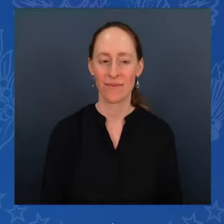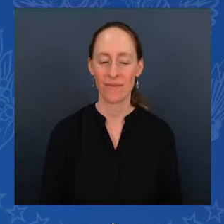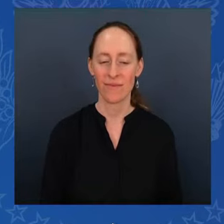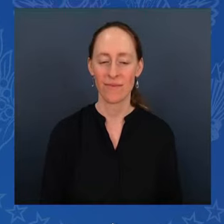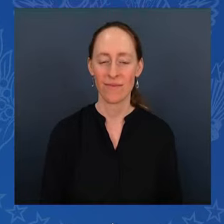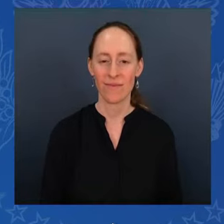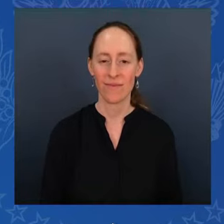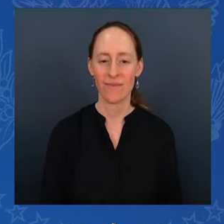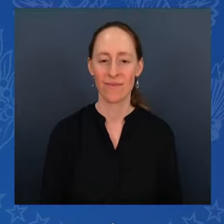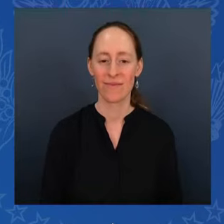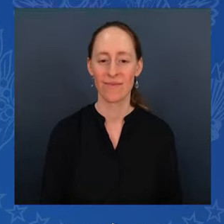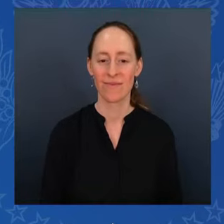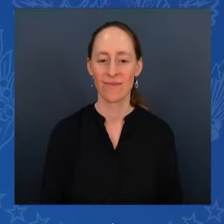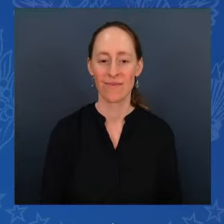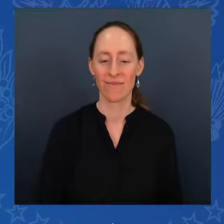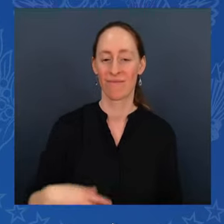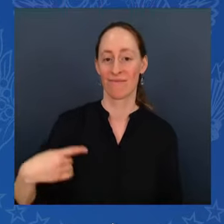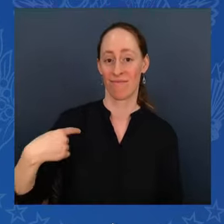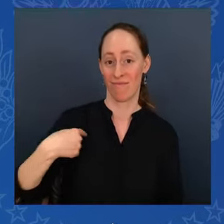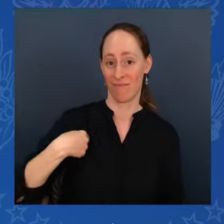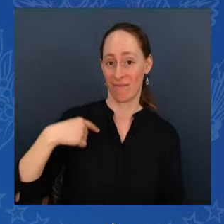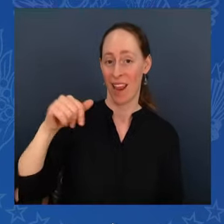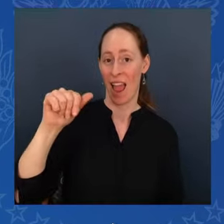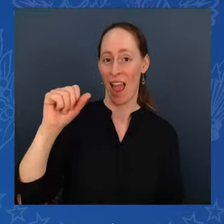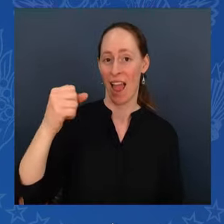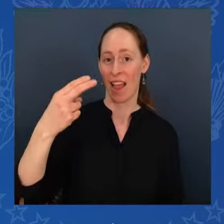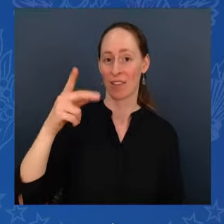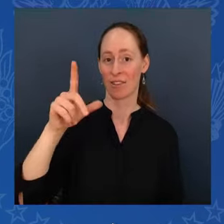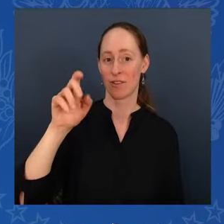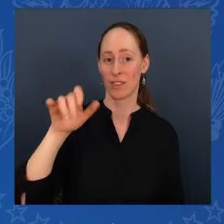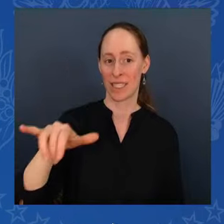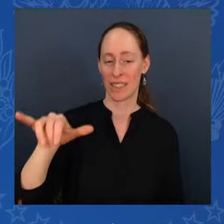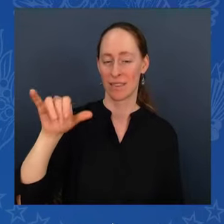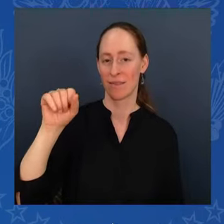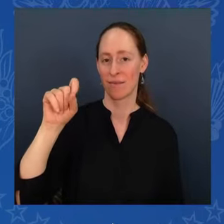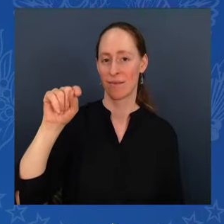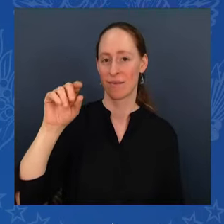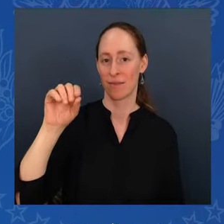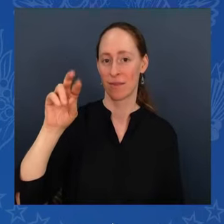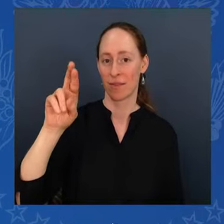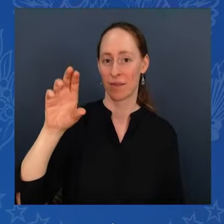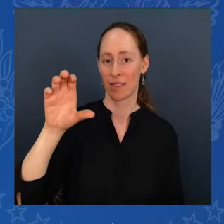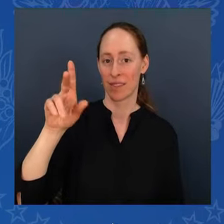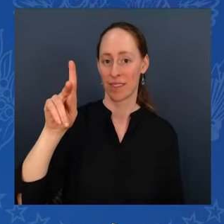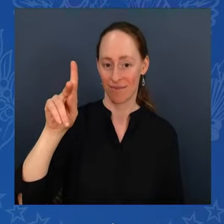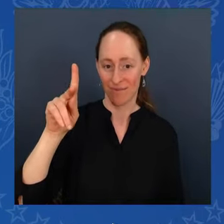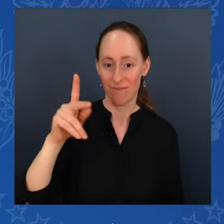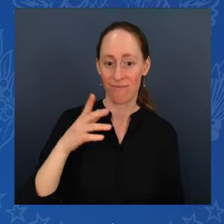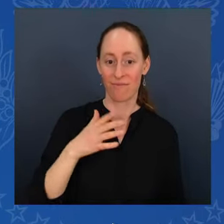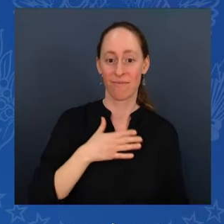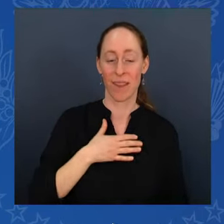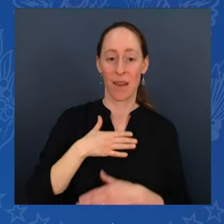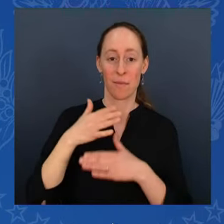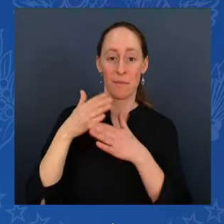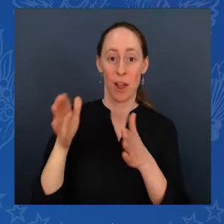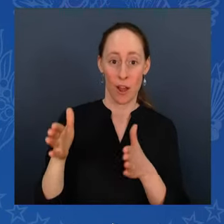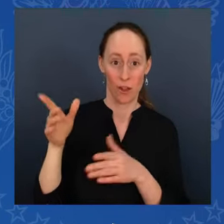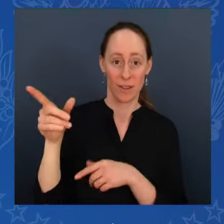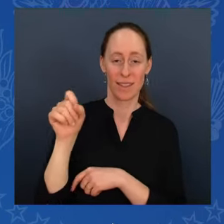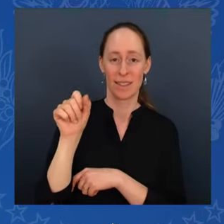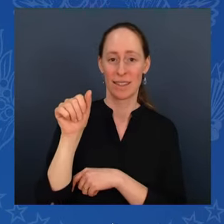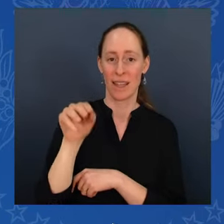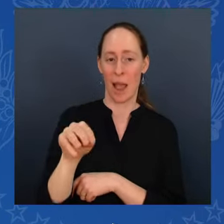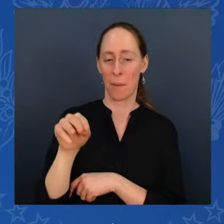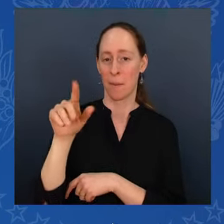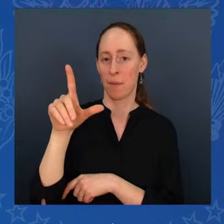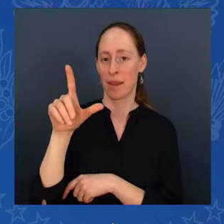My name is Ashley Stork. Today, I'm joined by my partner, Sam Leary, both a partner in business and in life. We're born